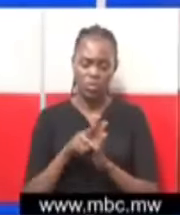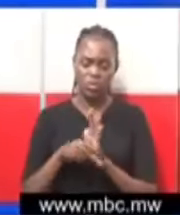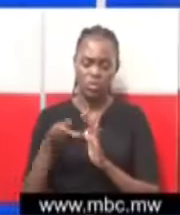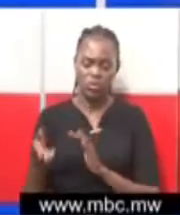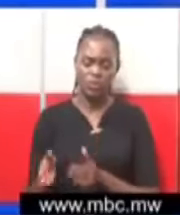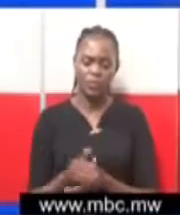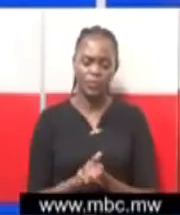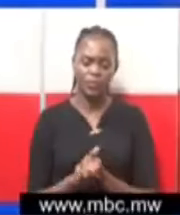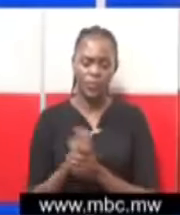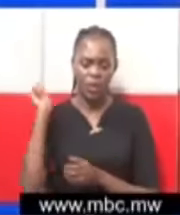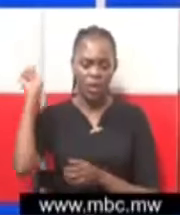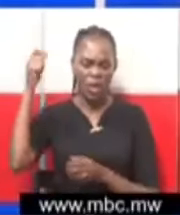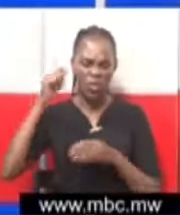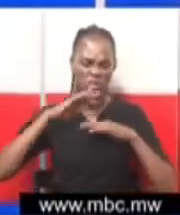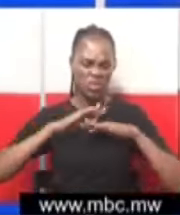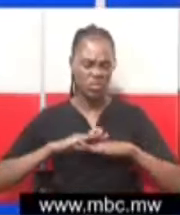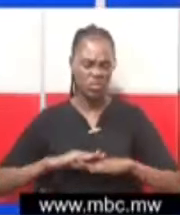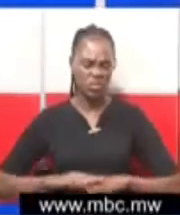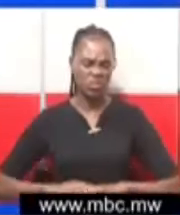Malawi is a peaceful country,